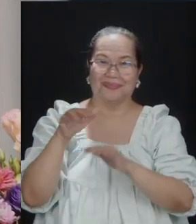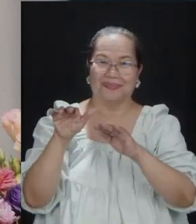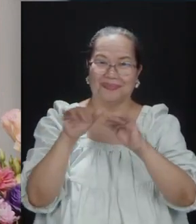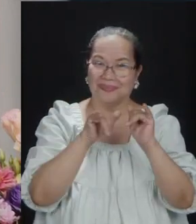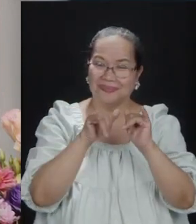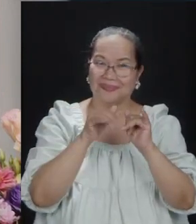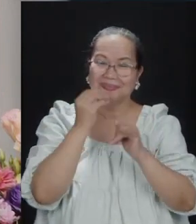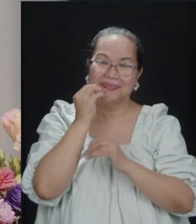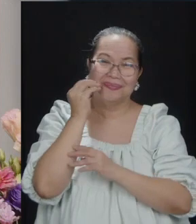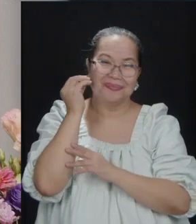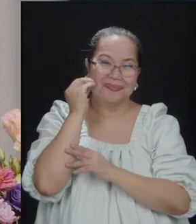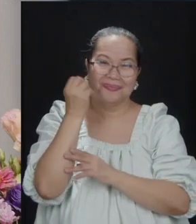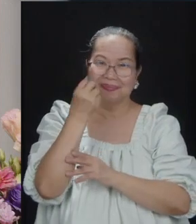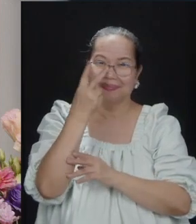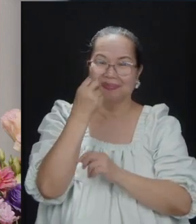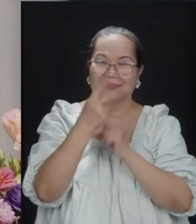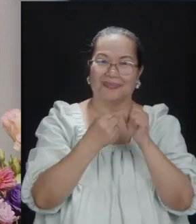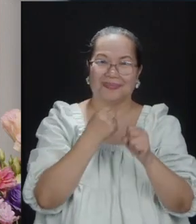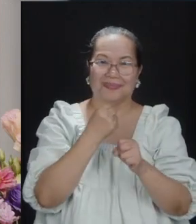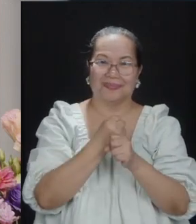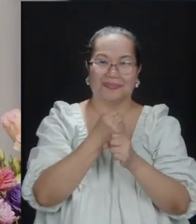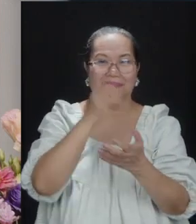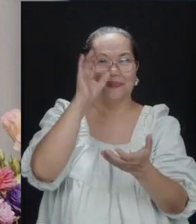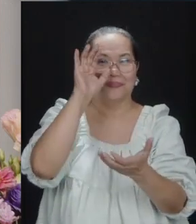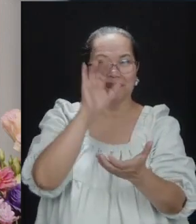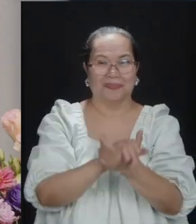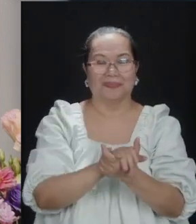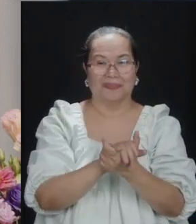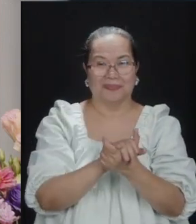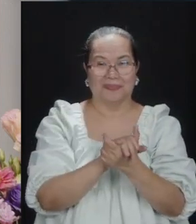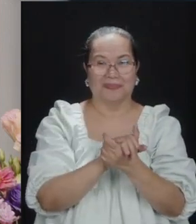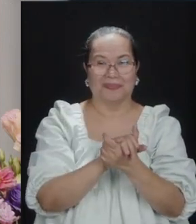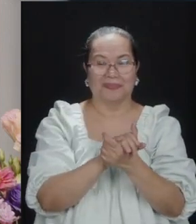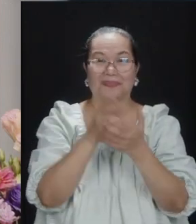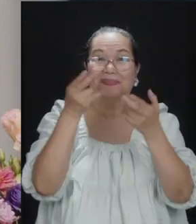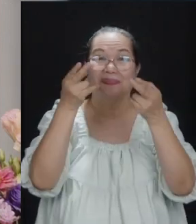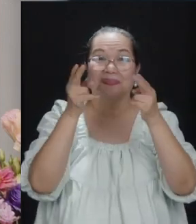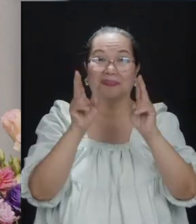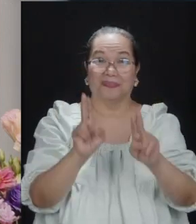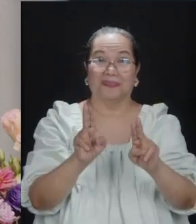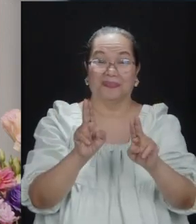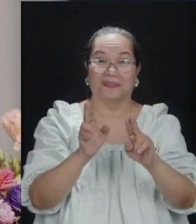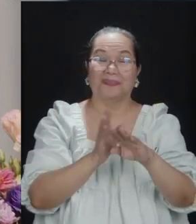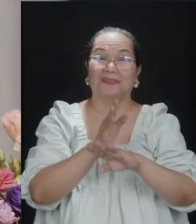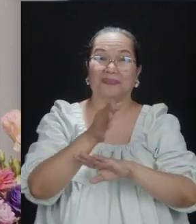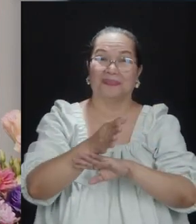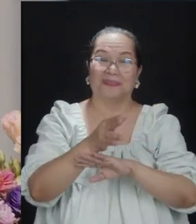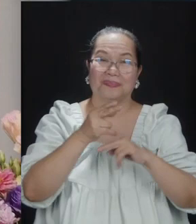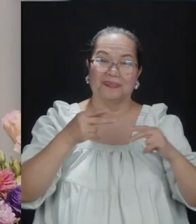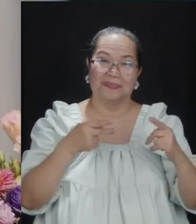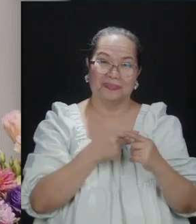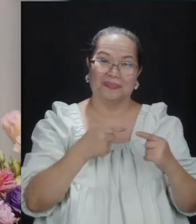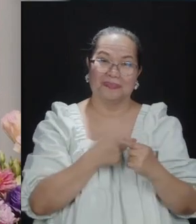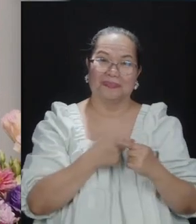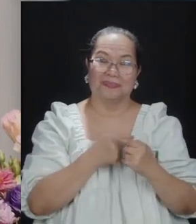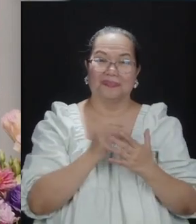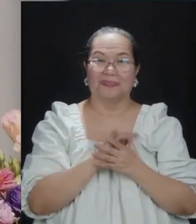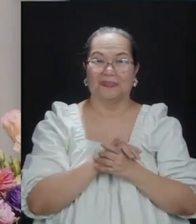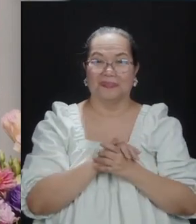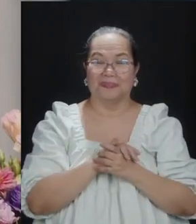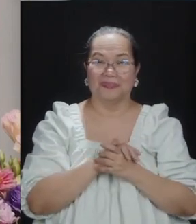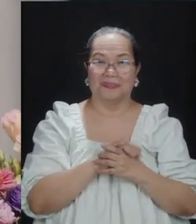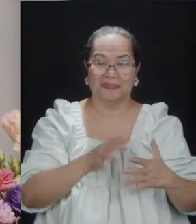ago. She got married, and the circumstances were beyond painful. She